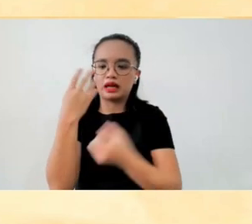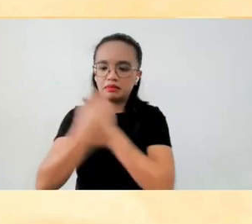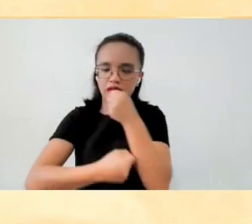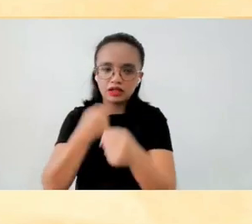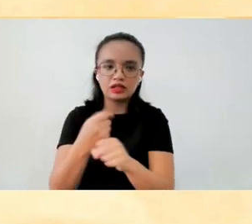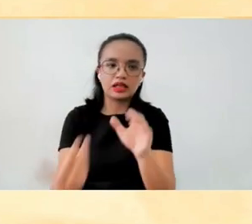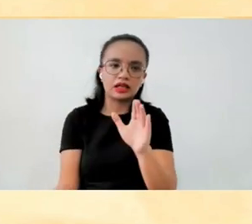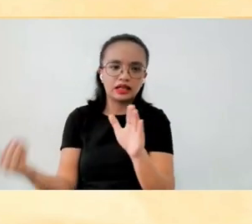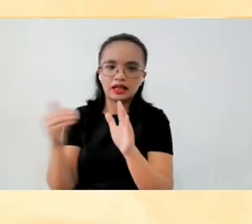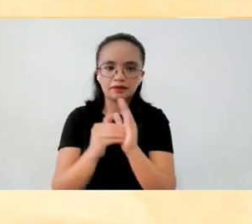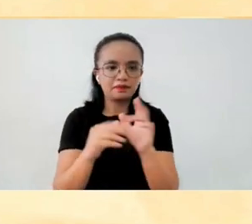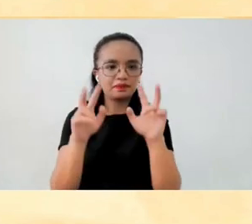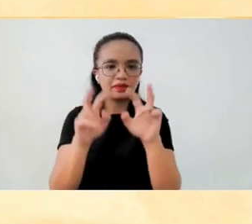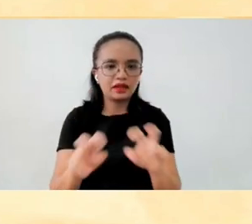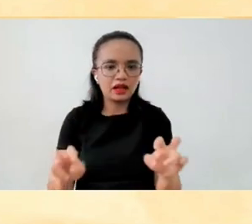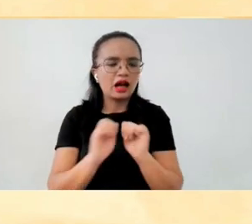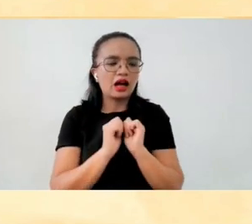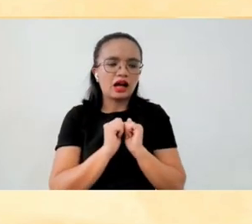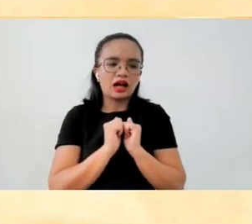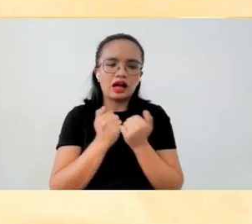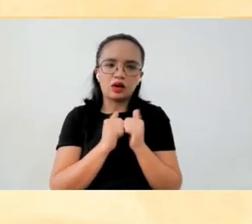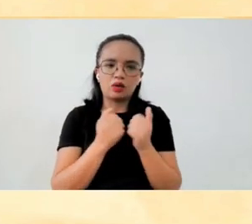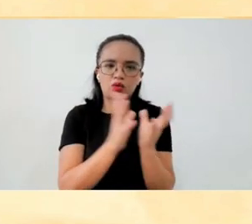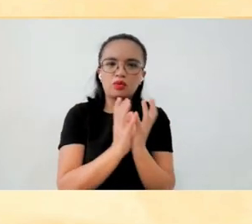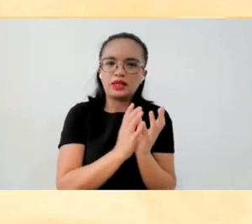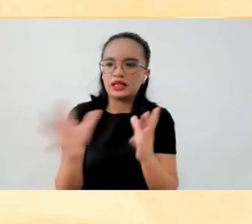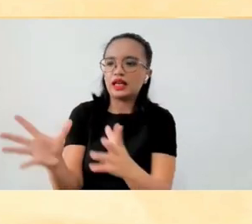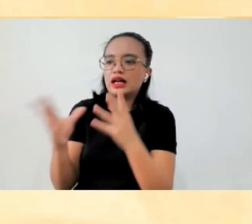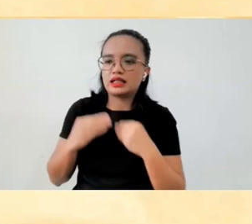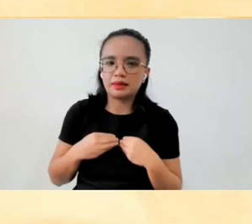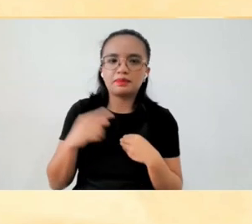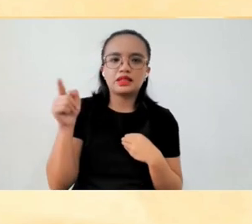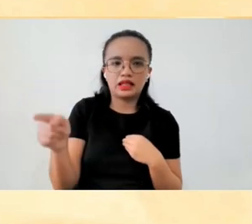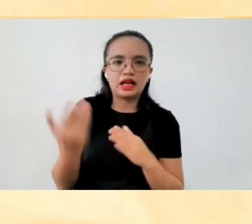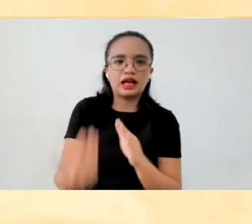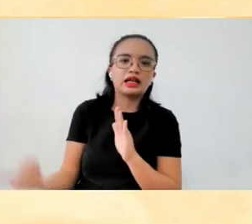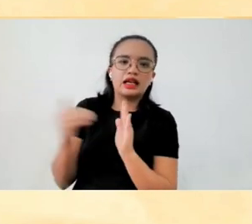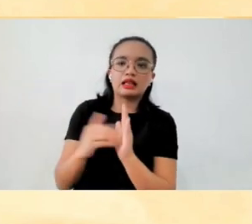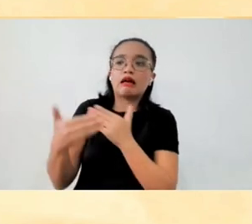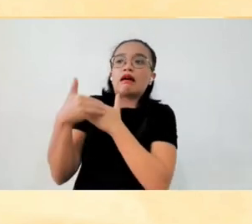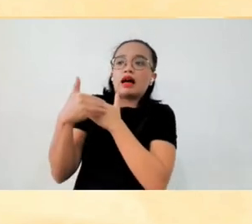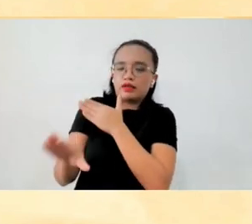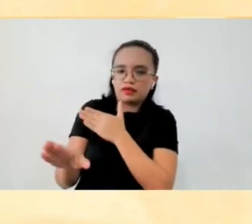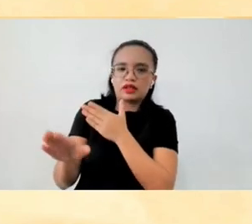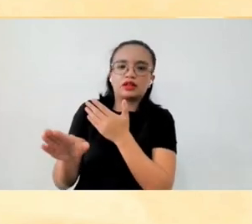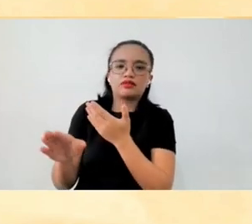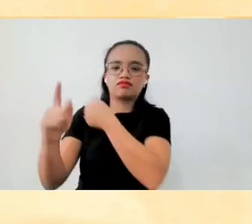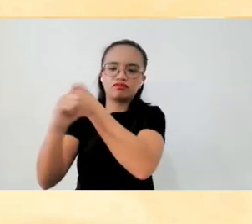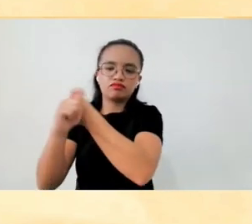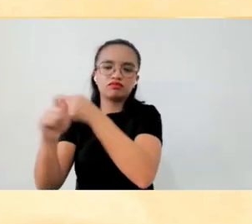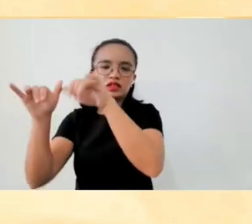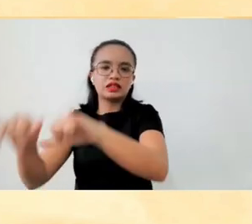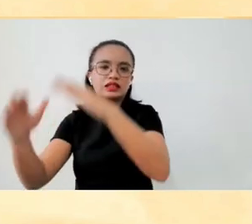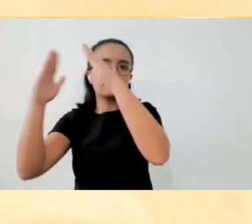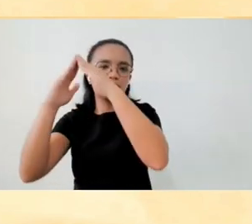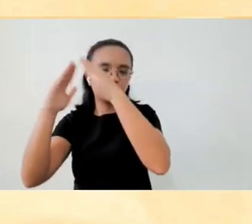reintegrated. So how the community accepts them again after life in the shelter can